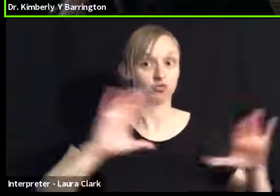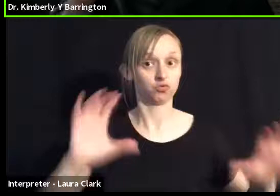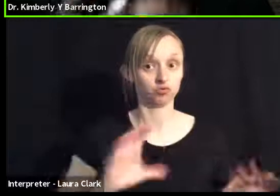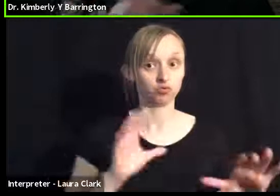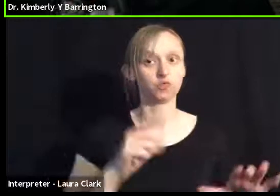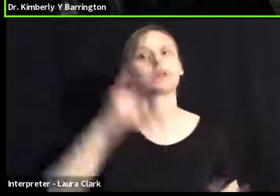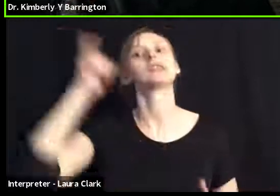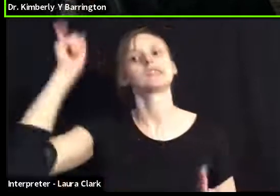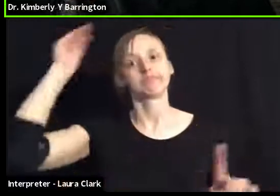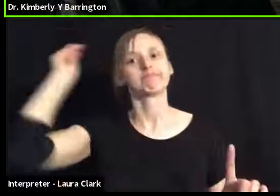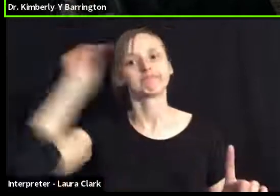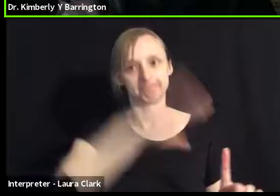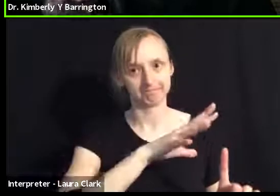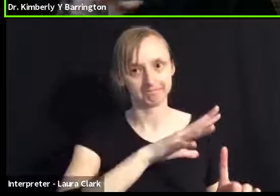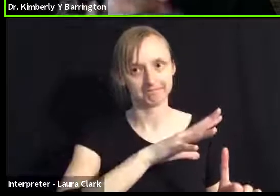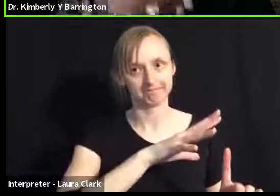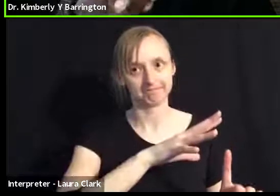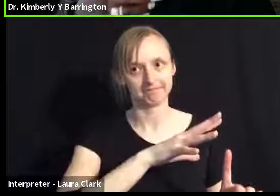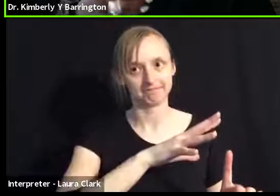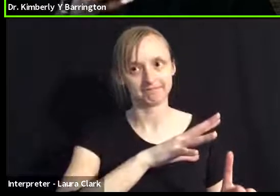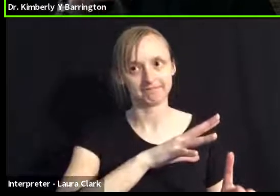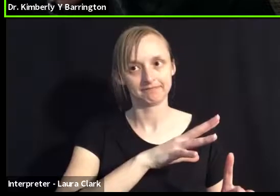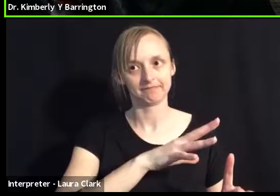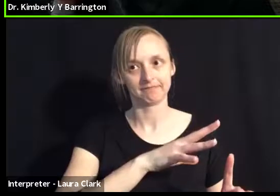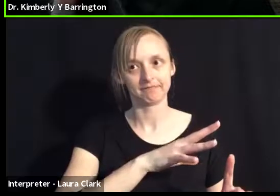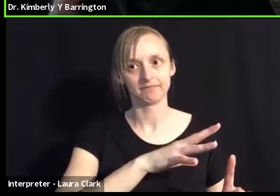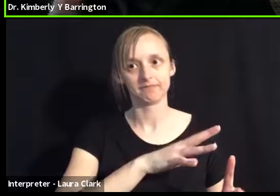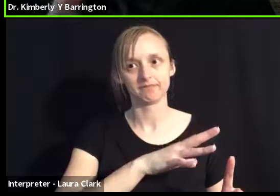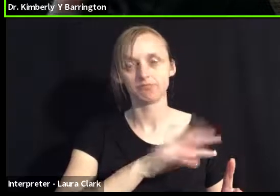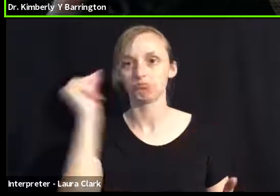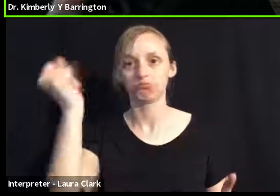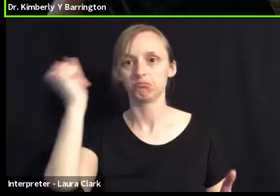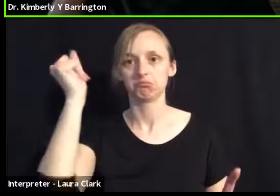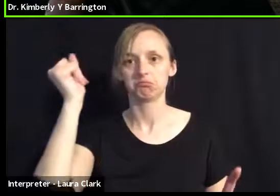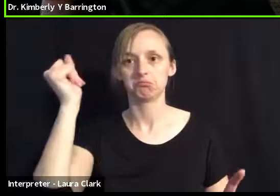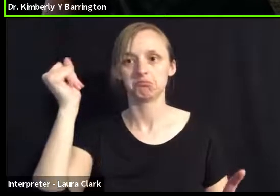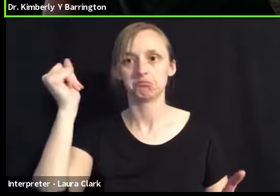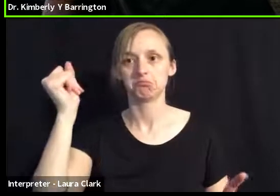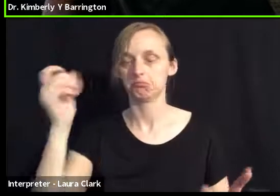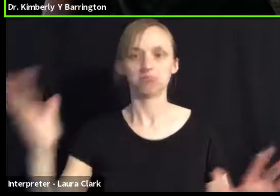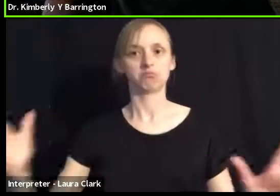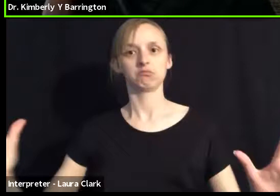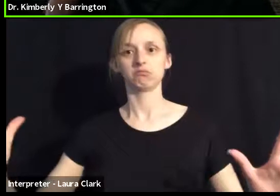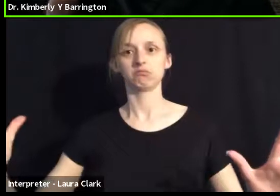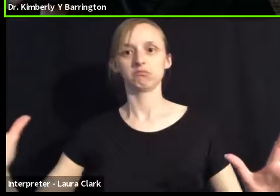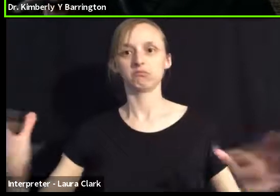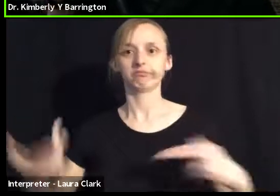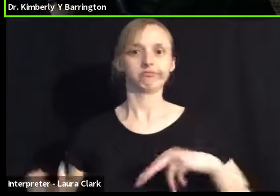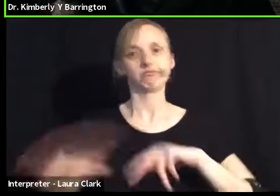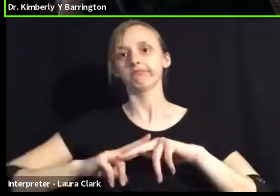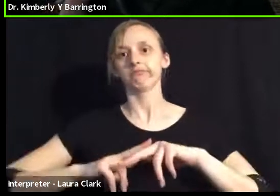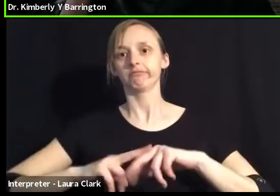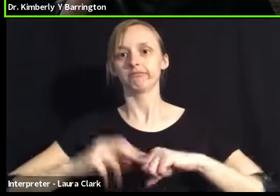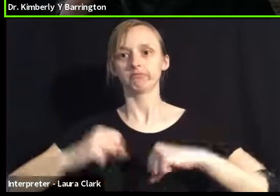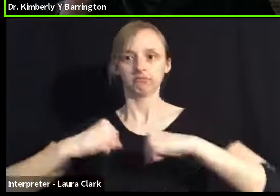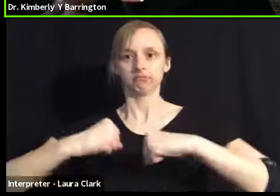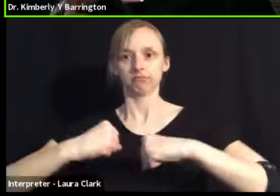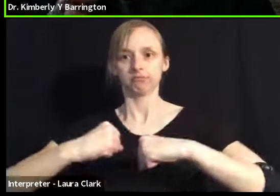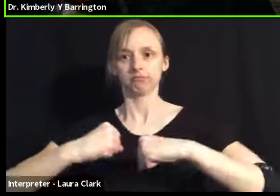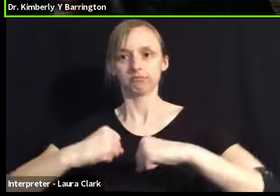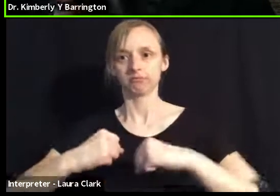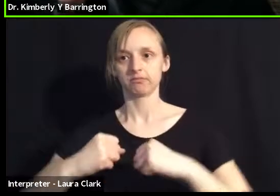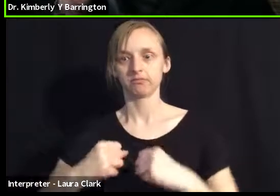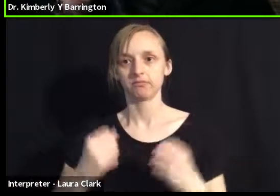them to do. And all of a sudden they had this extra sense they could